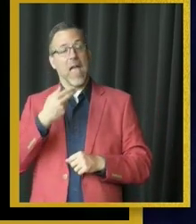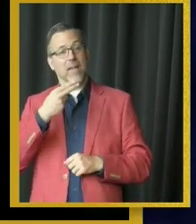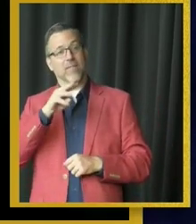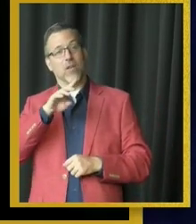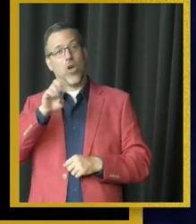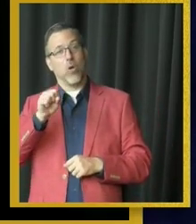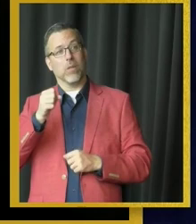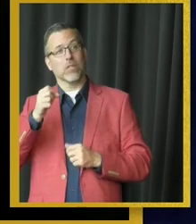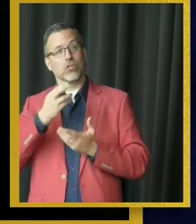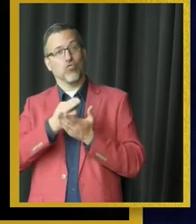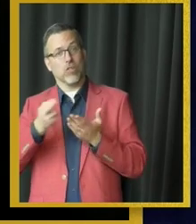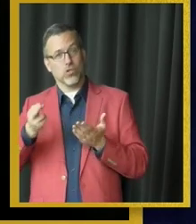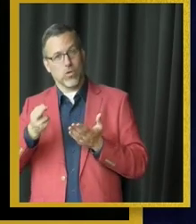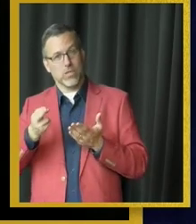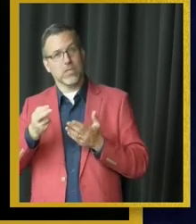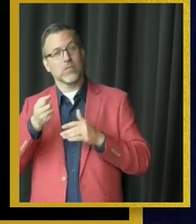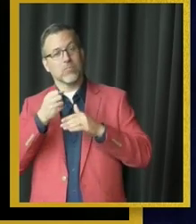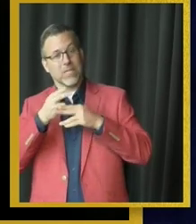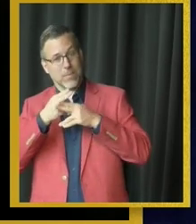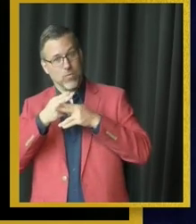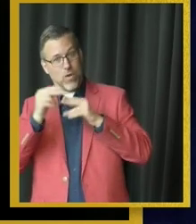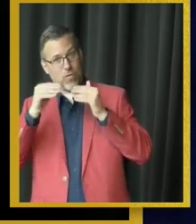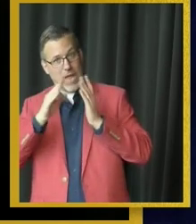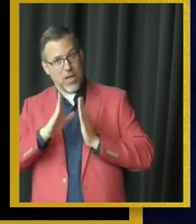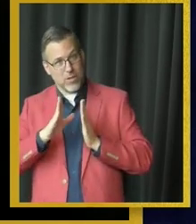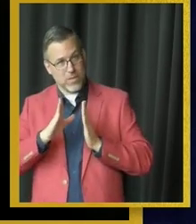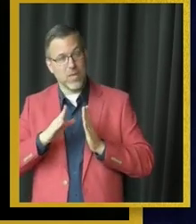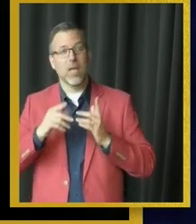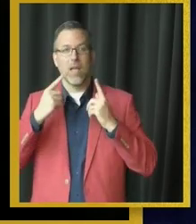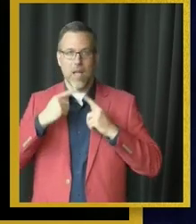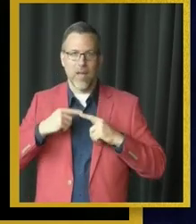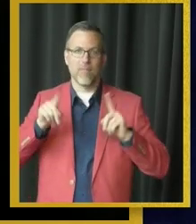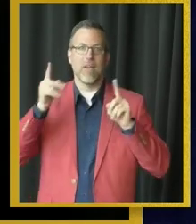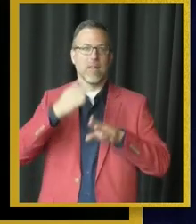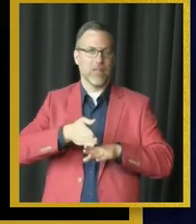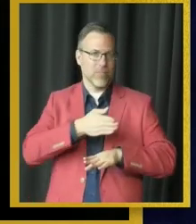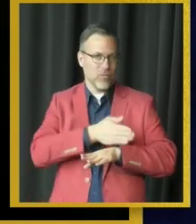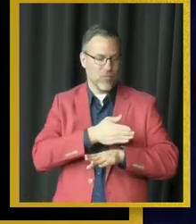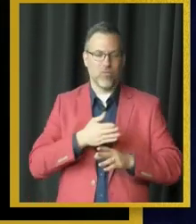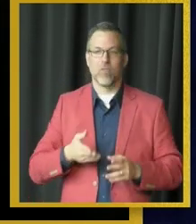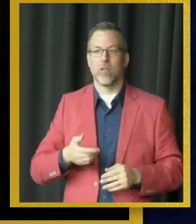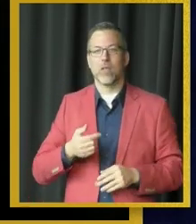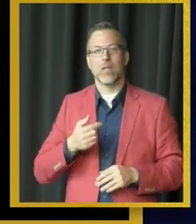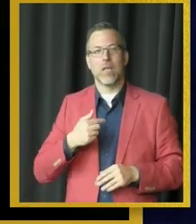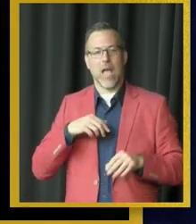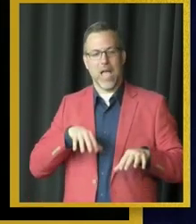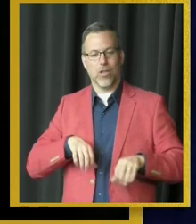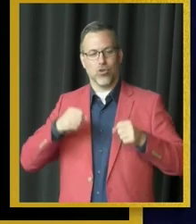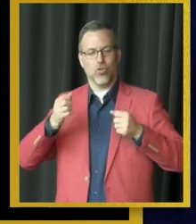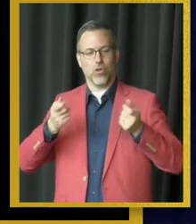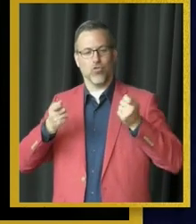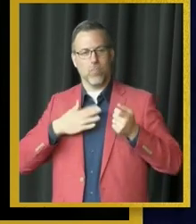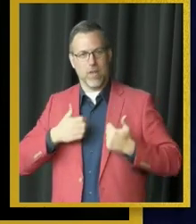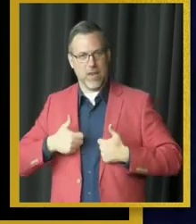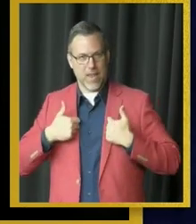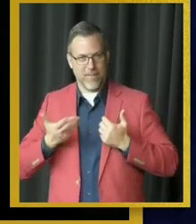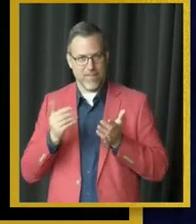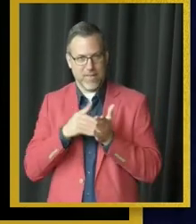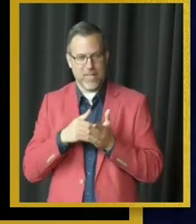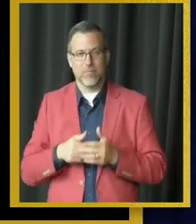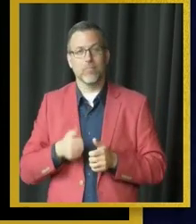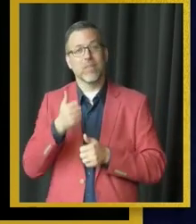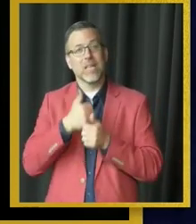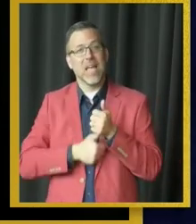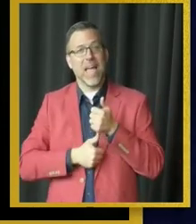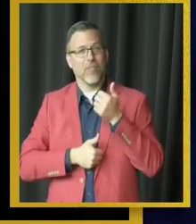housing, I was finally able to come out of survival mode and slowly adapt. I was able to take my life back. Every step I took in